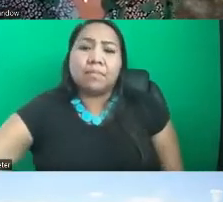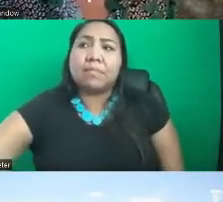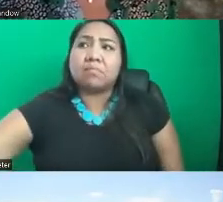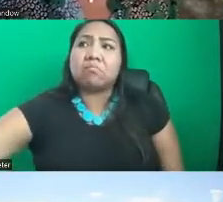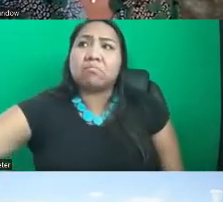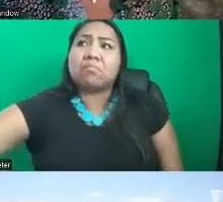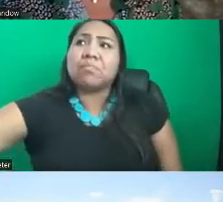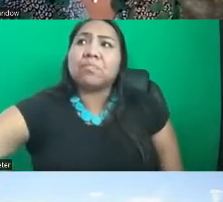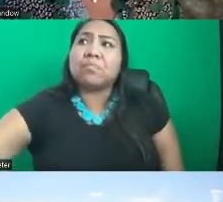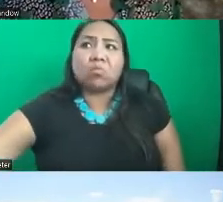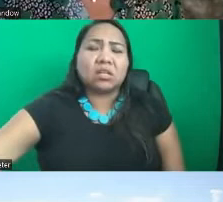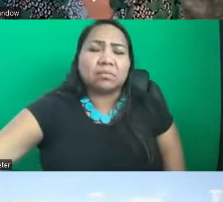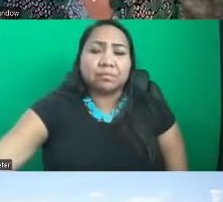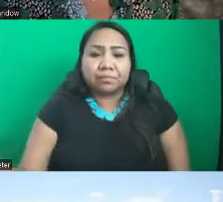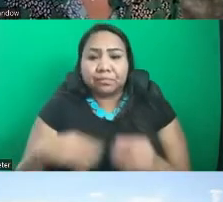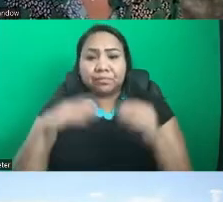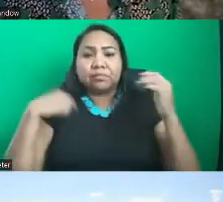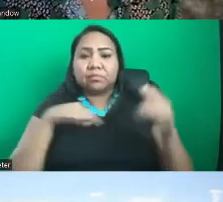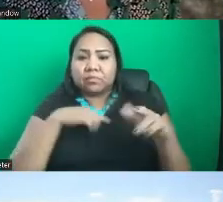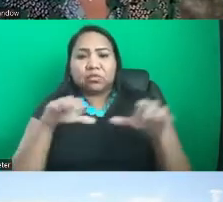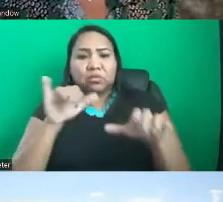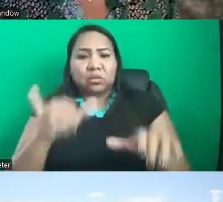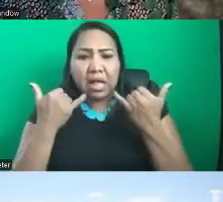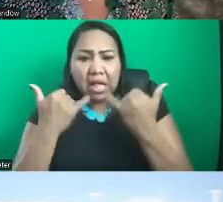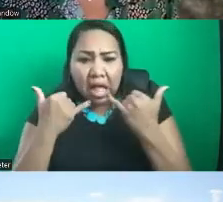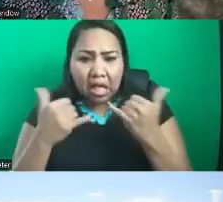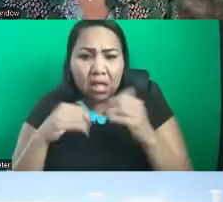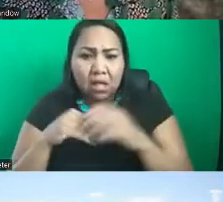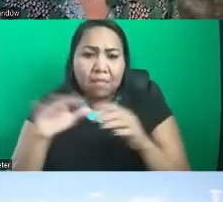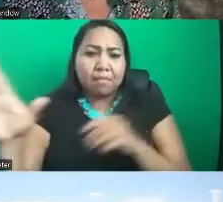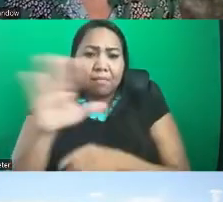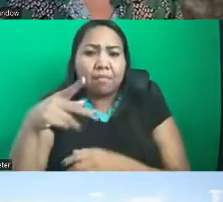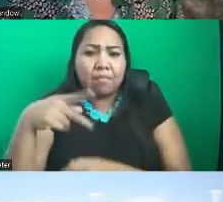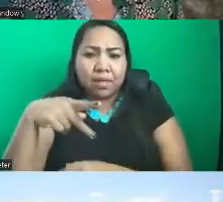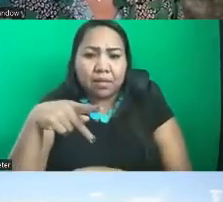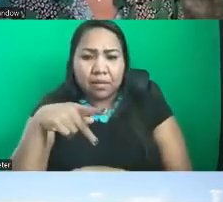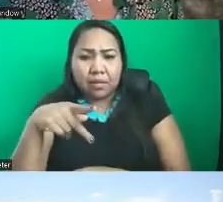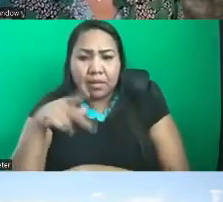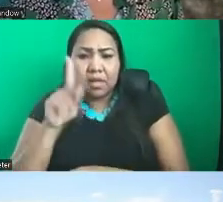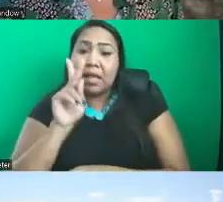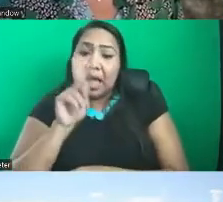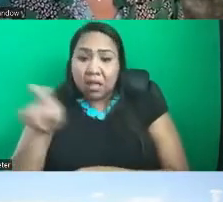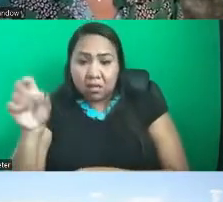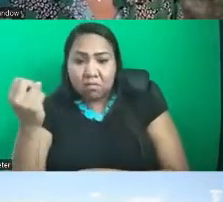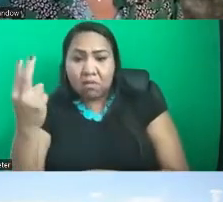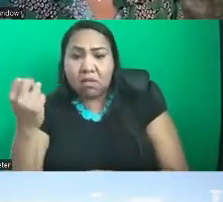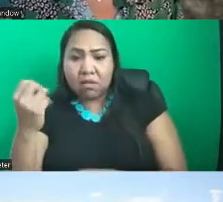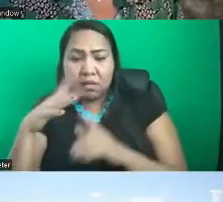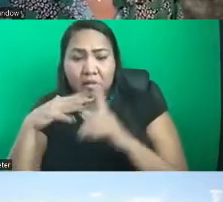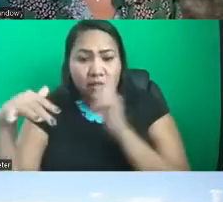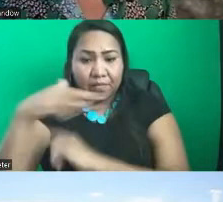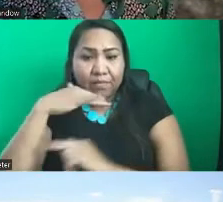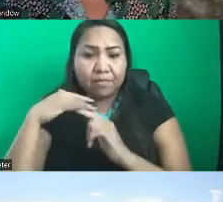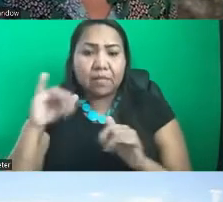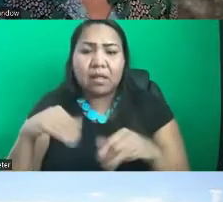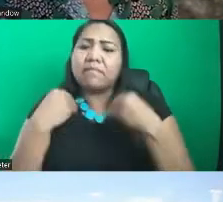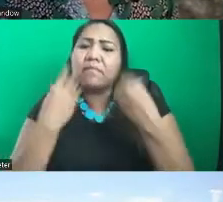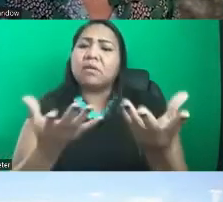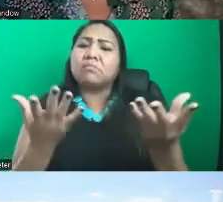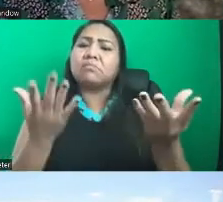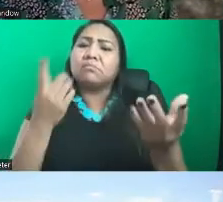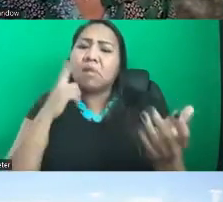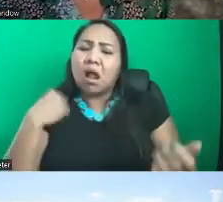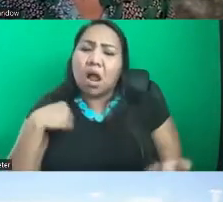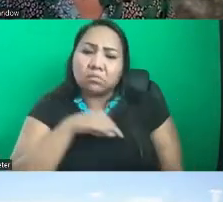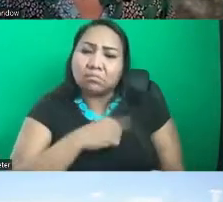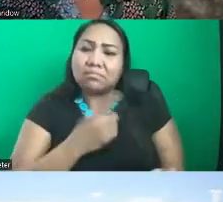this currently in your PK-12 environments. This provides opportunities for us, those of us who are